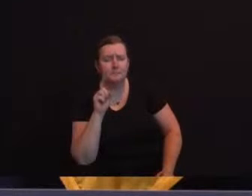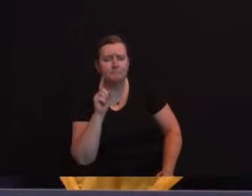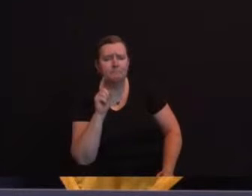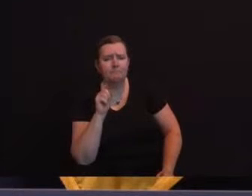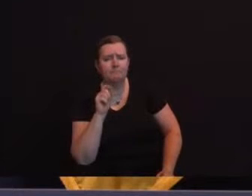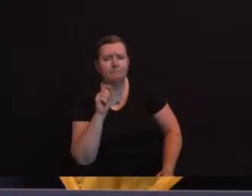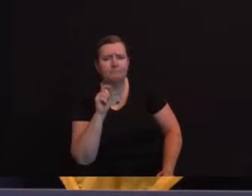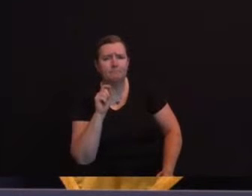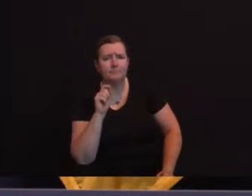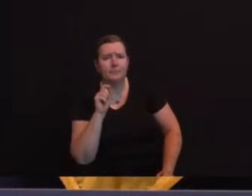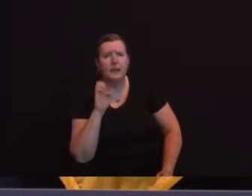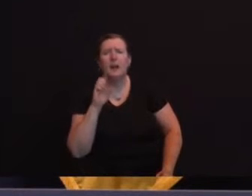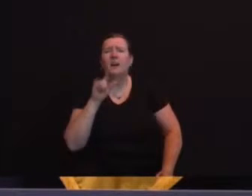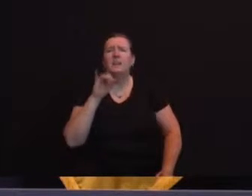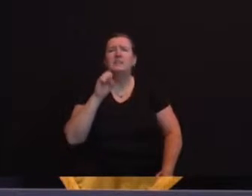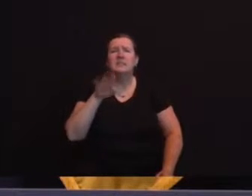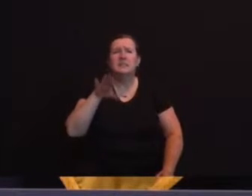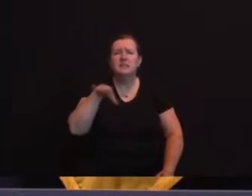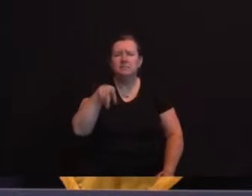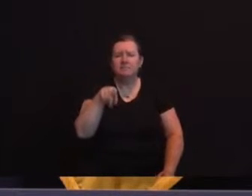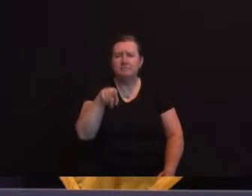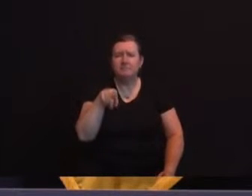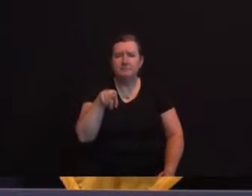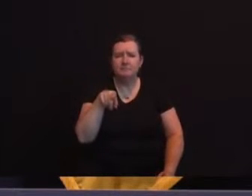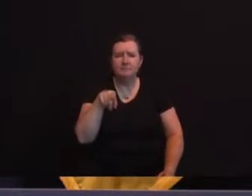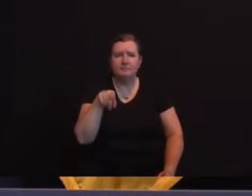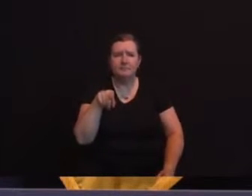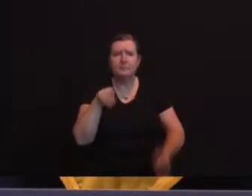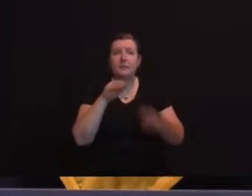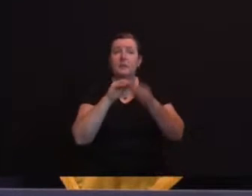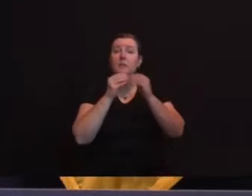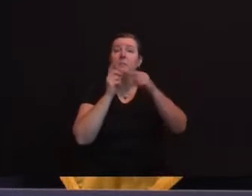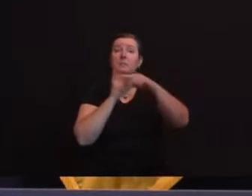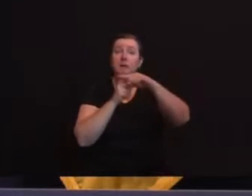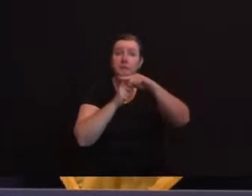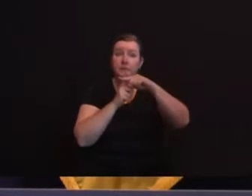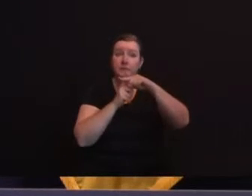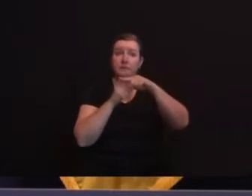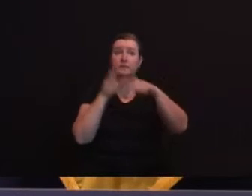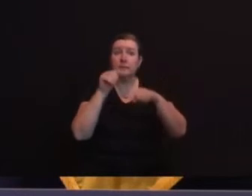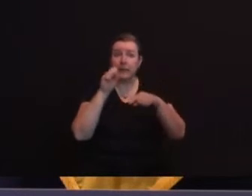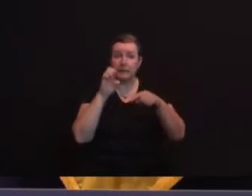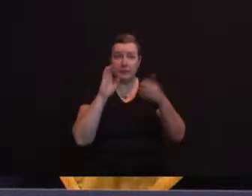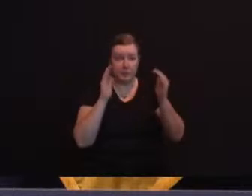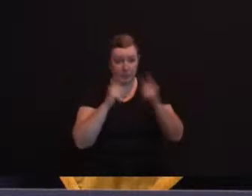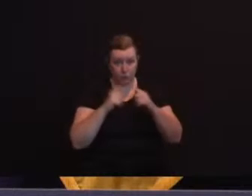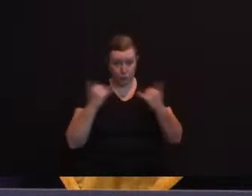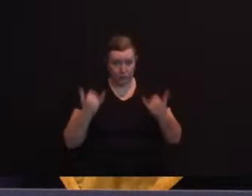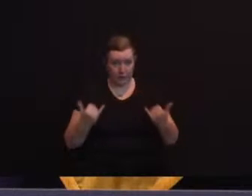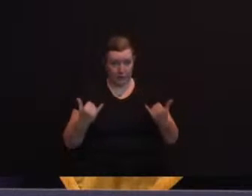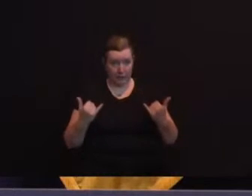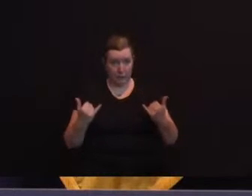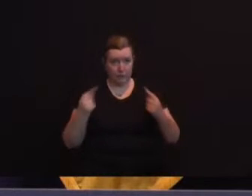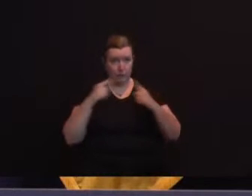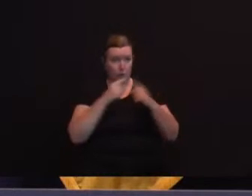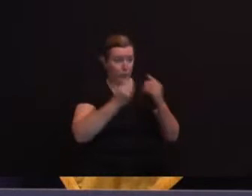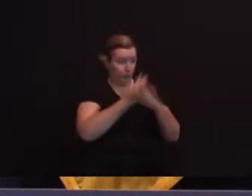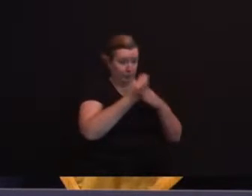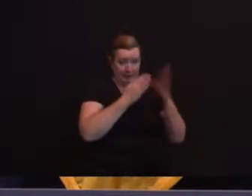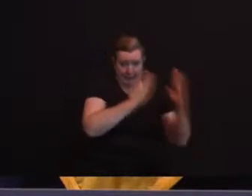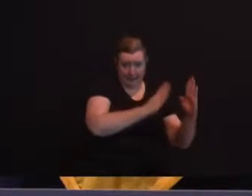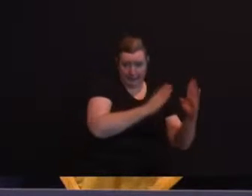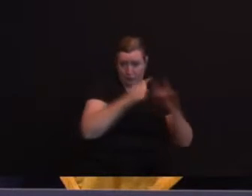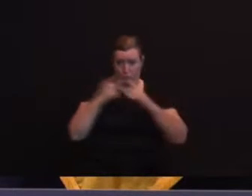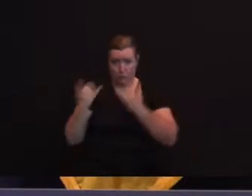Back to Elise's point, the number of positive cases and comparing them today versus the spring has the deficiency that we had no